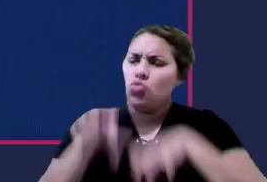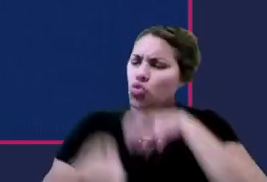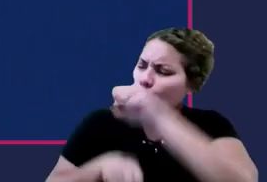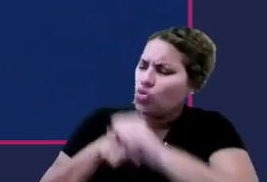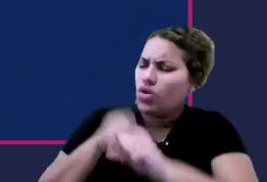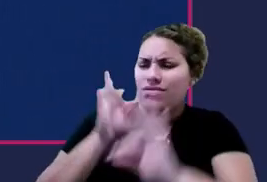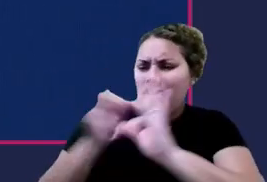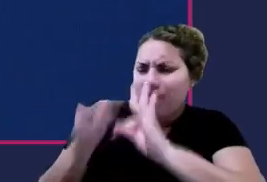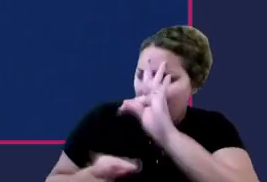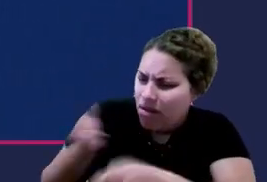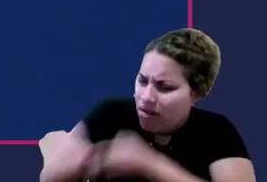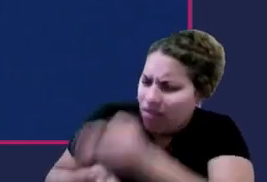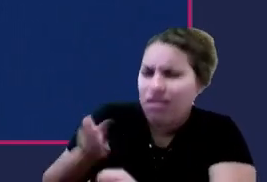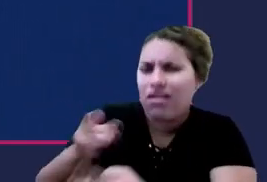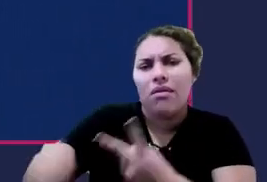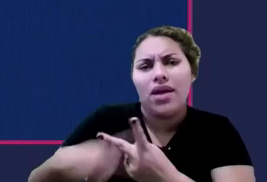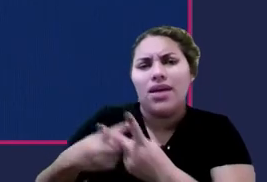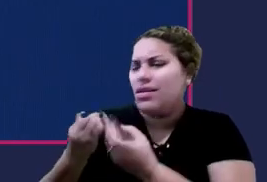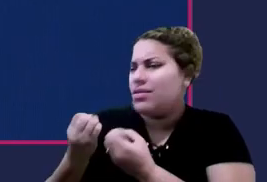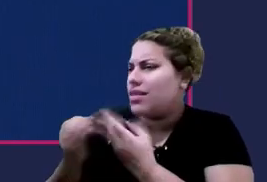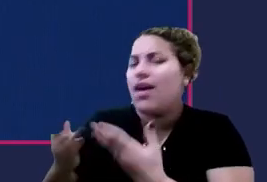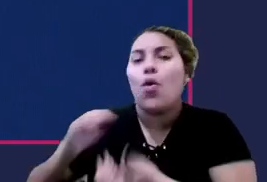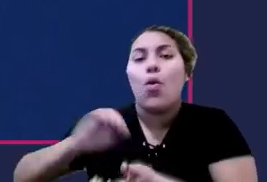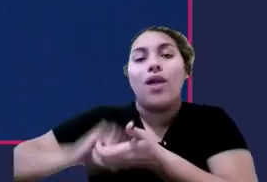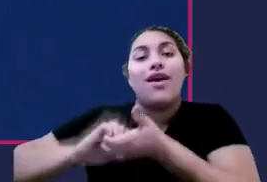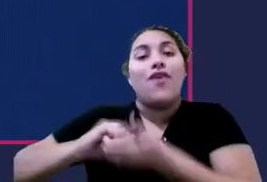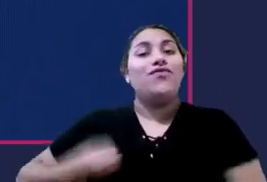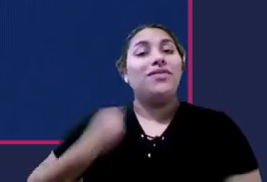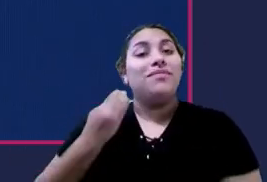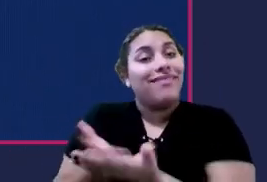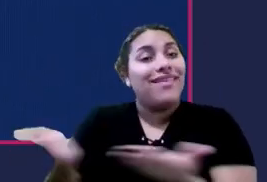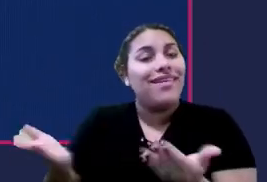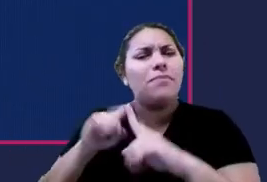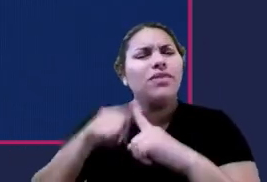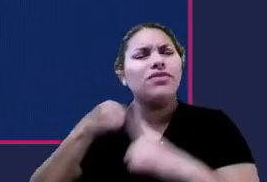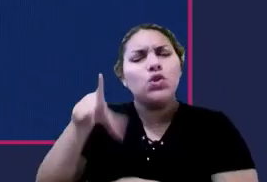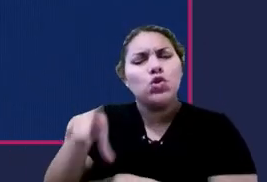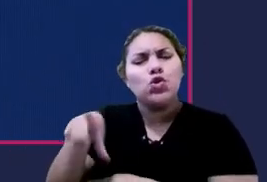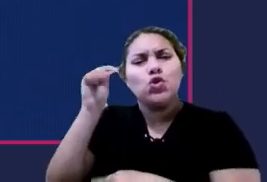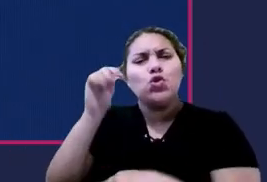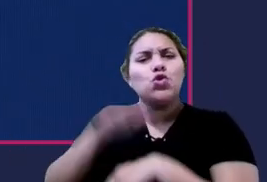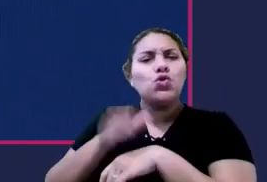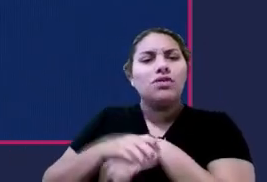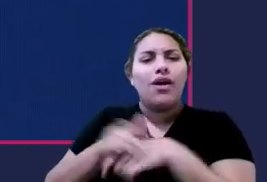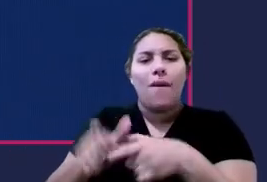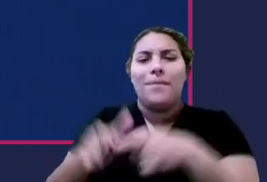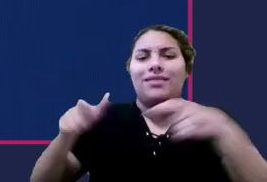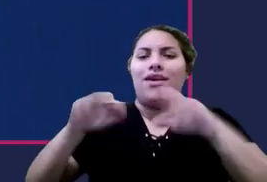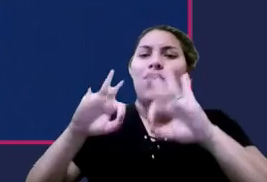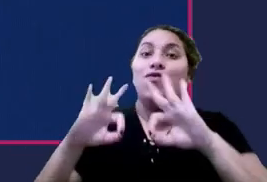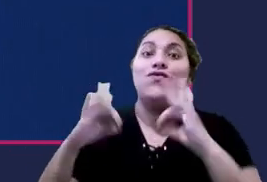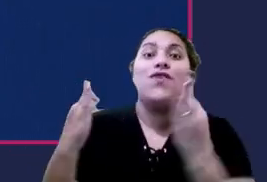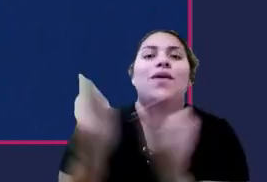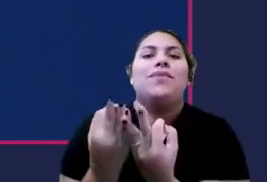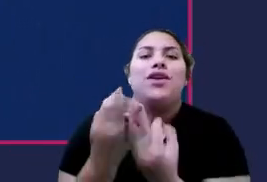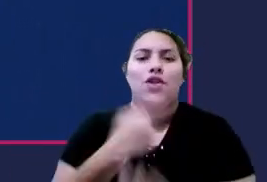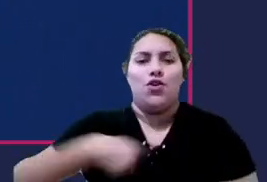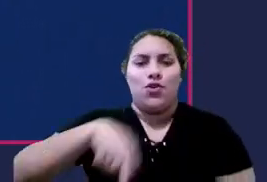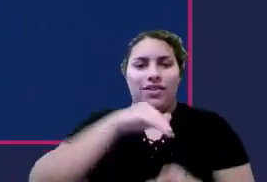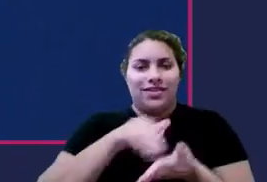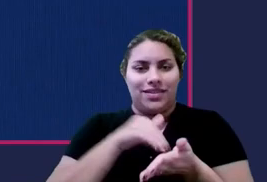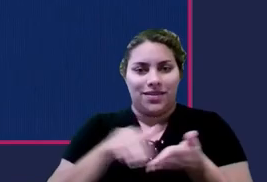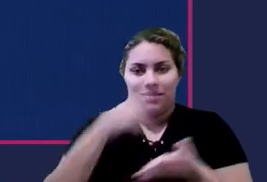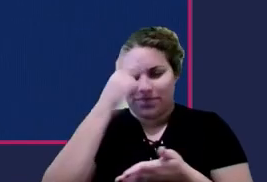looking to treat him, providing him a better quality of life. But no, you chose to grow